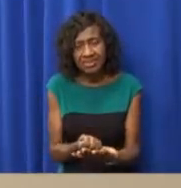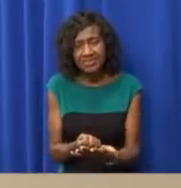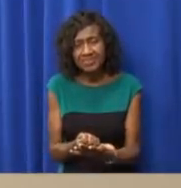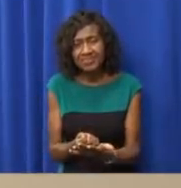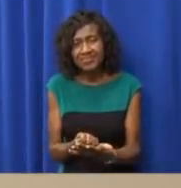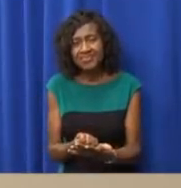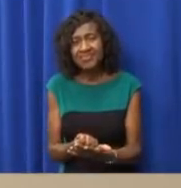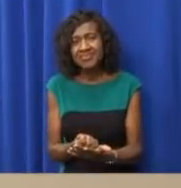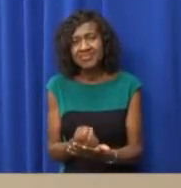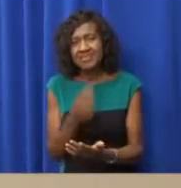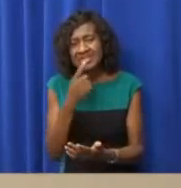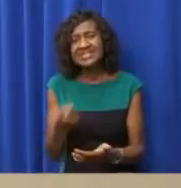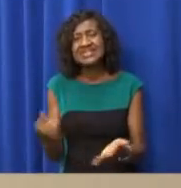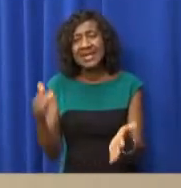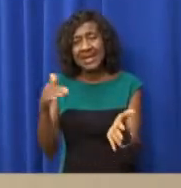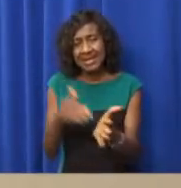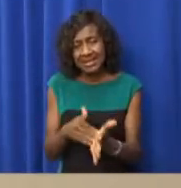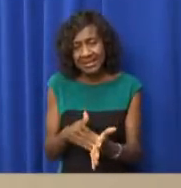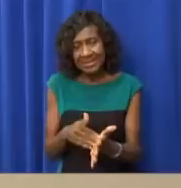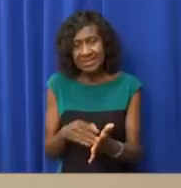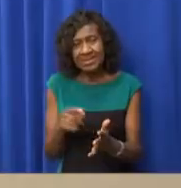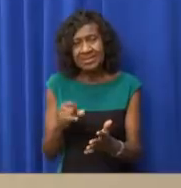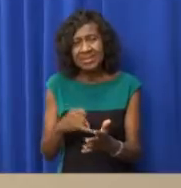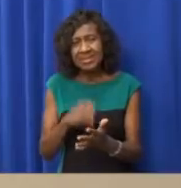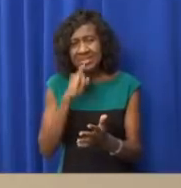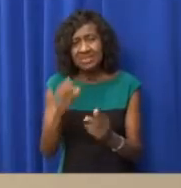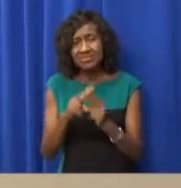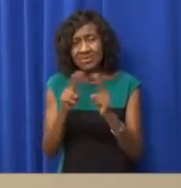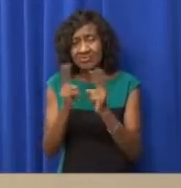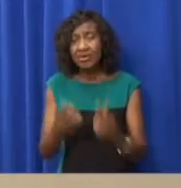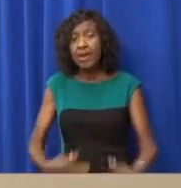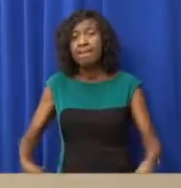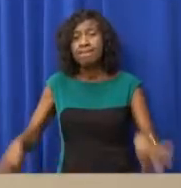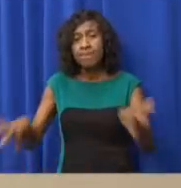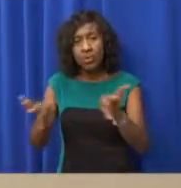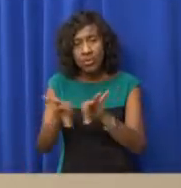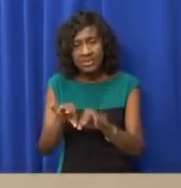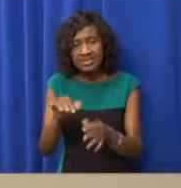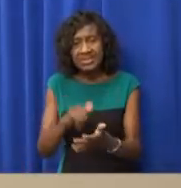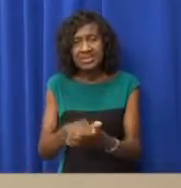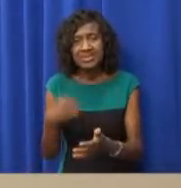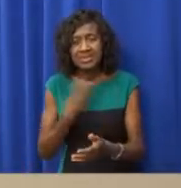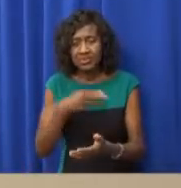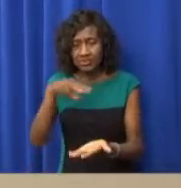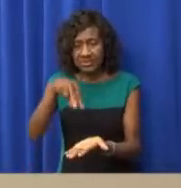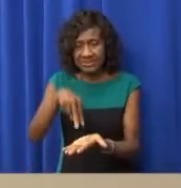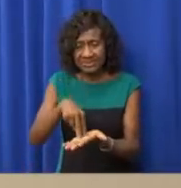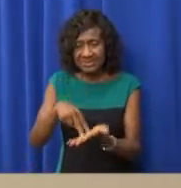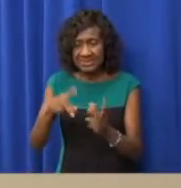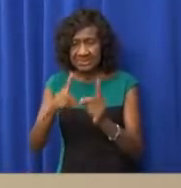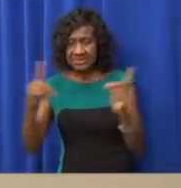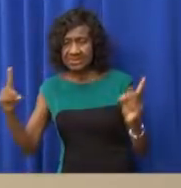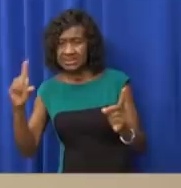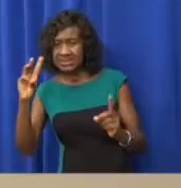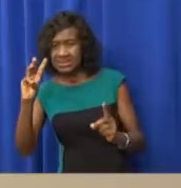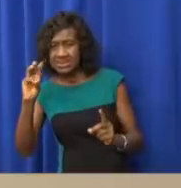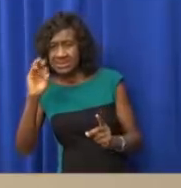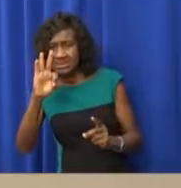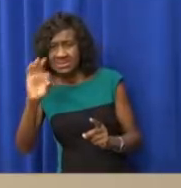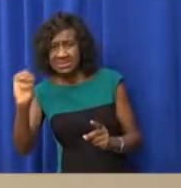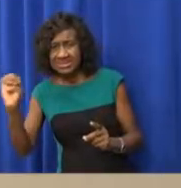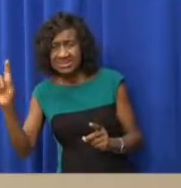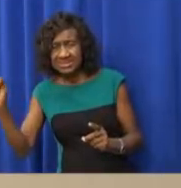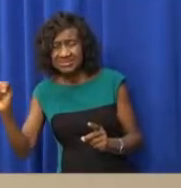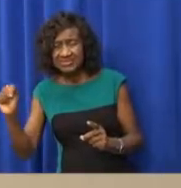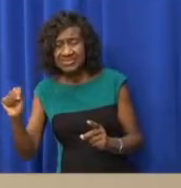would just simply repeat again, it is so important that we keep going with social distancing, basic hygiene and wearing masks